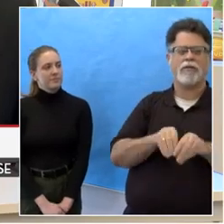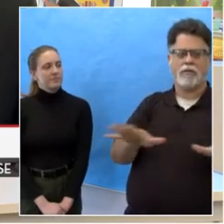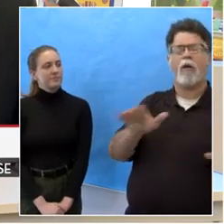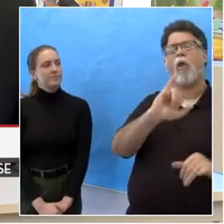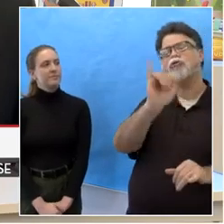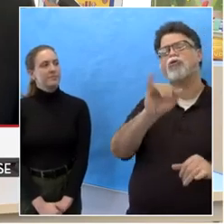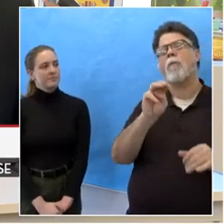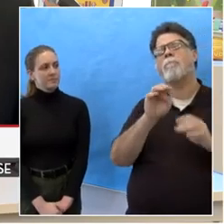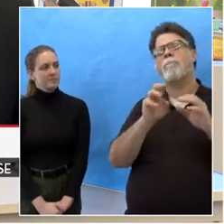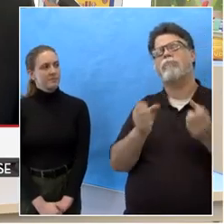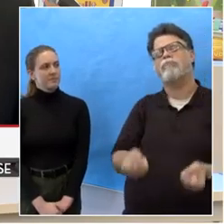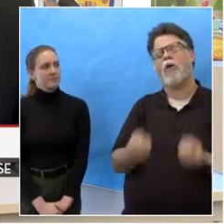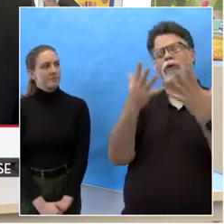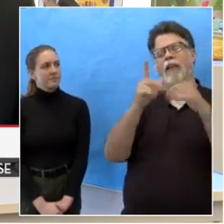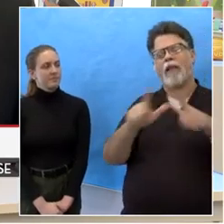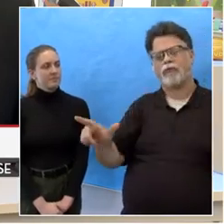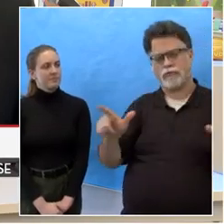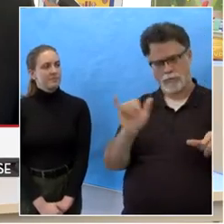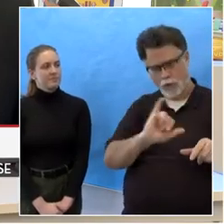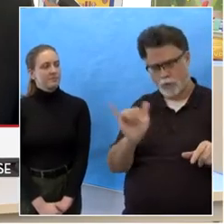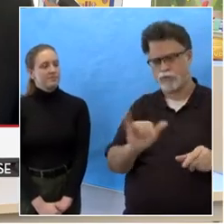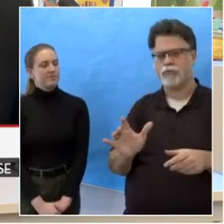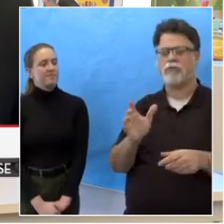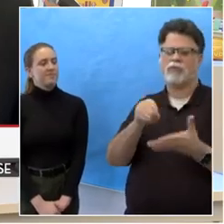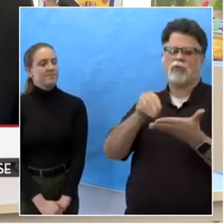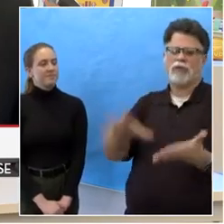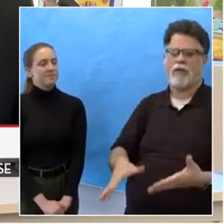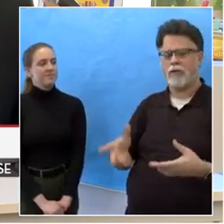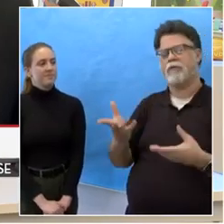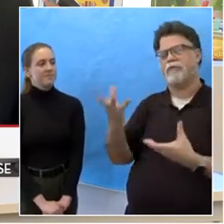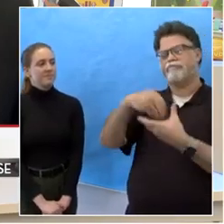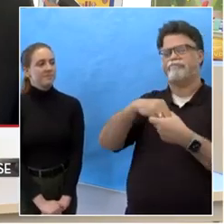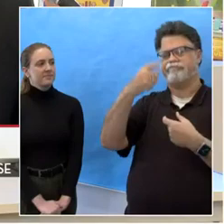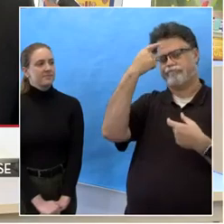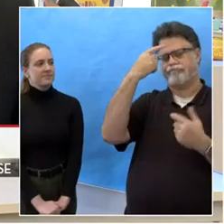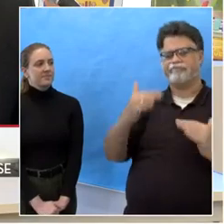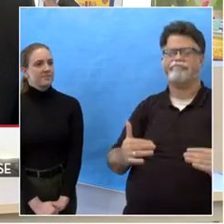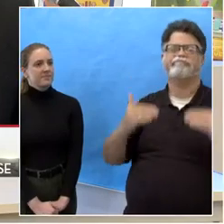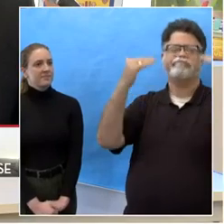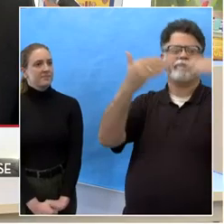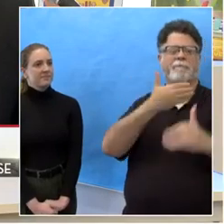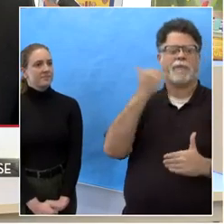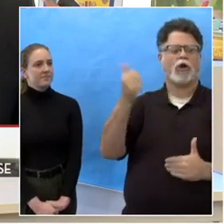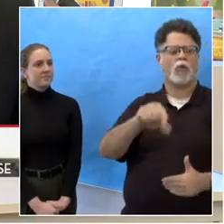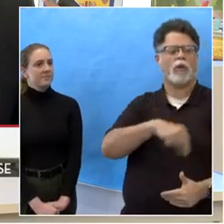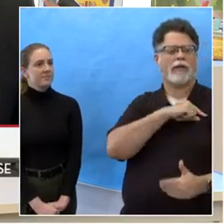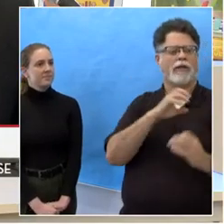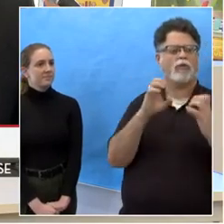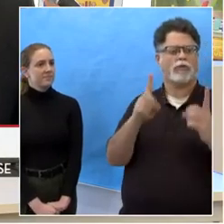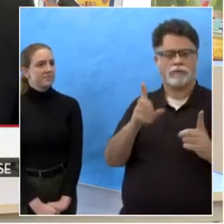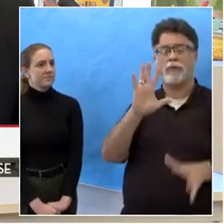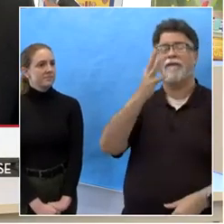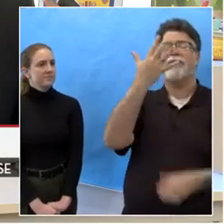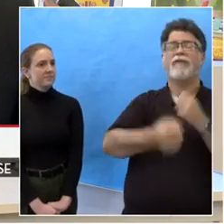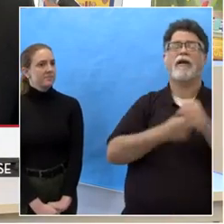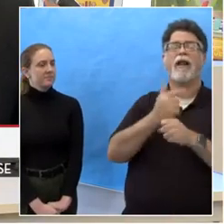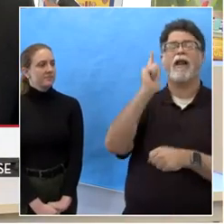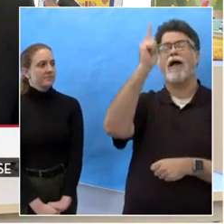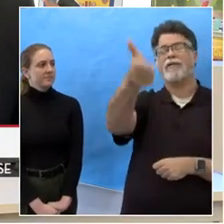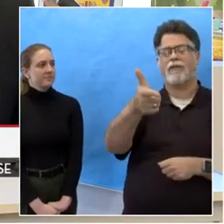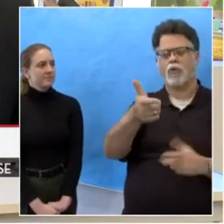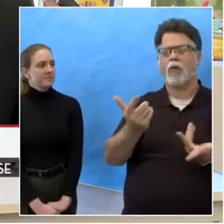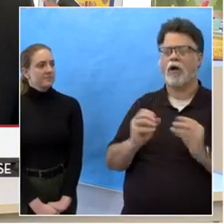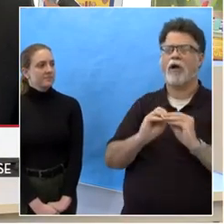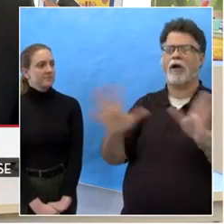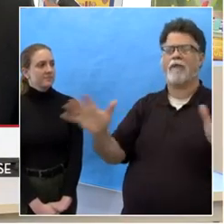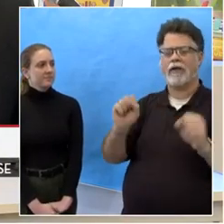should be able to be talking about impacts, huge impacts 5 years from now, and not just in, again, the outcomes, but in our behaviors. And